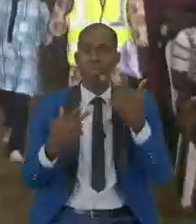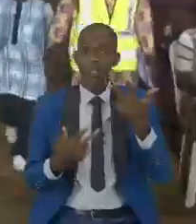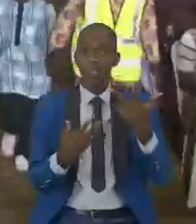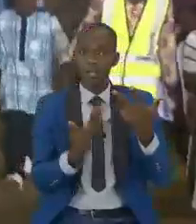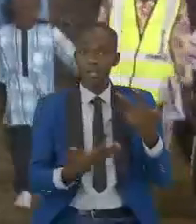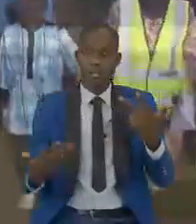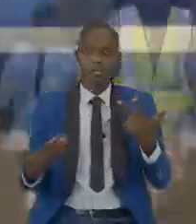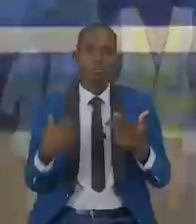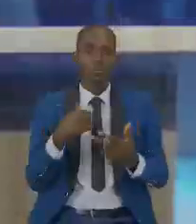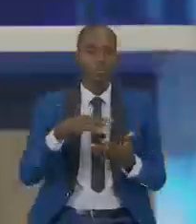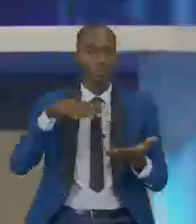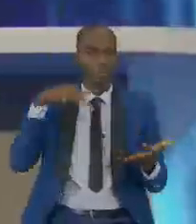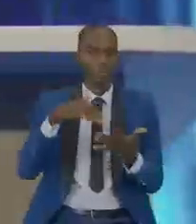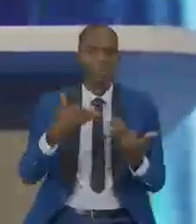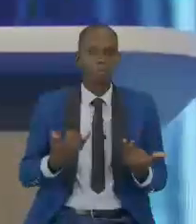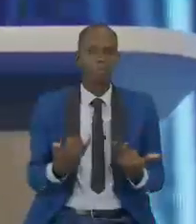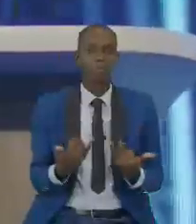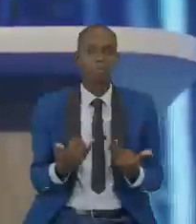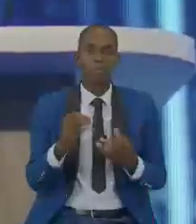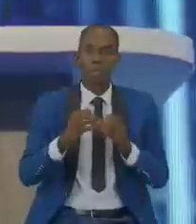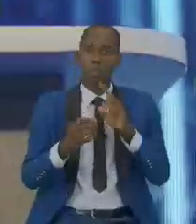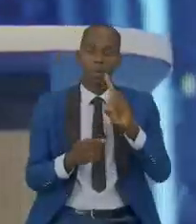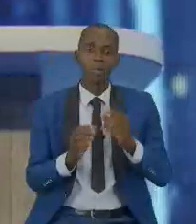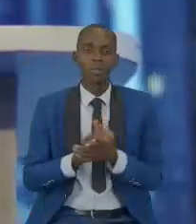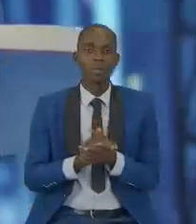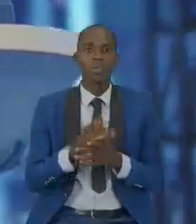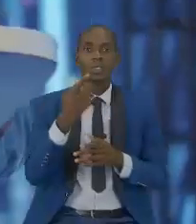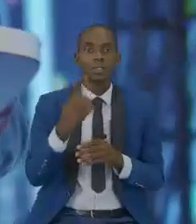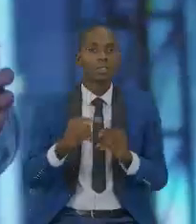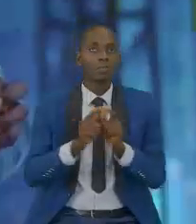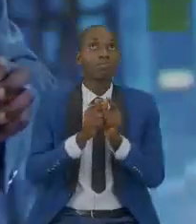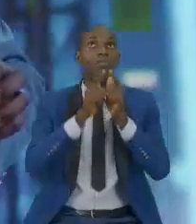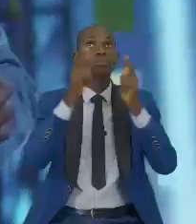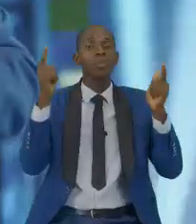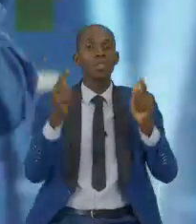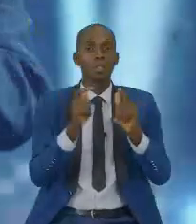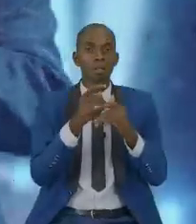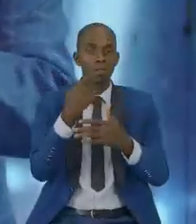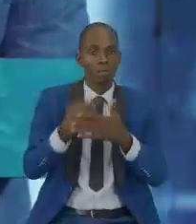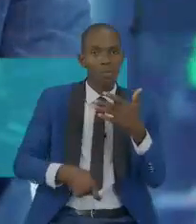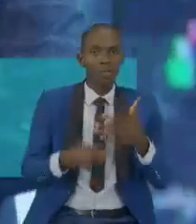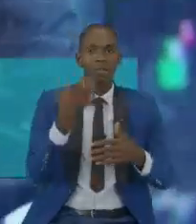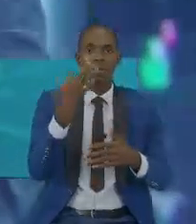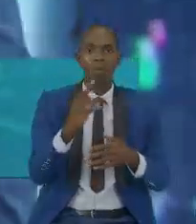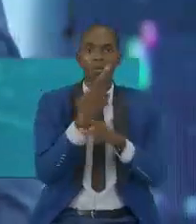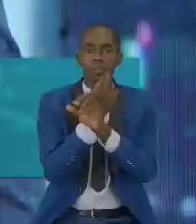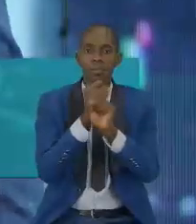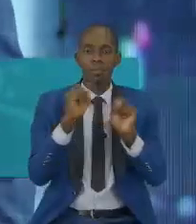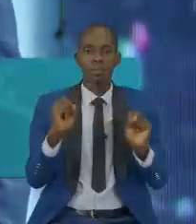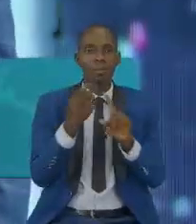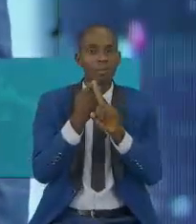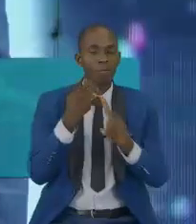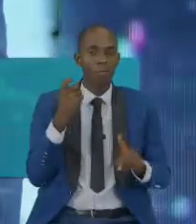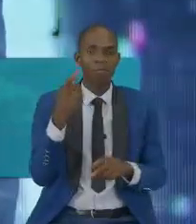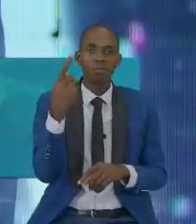looking at before we pray. Number one, the great price of redemption from